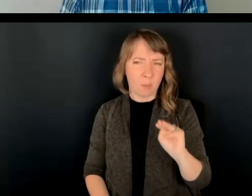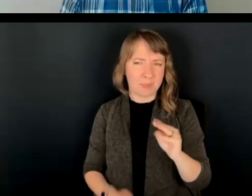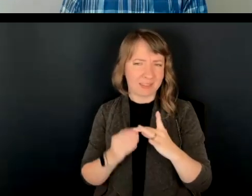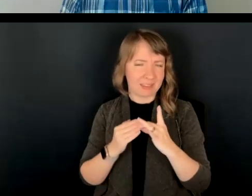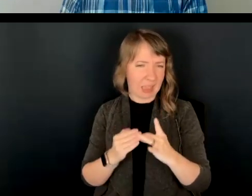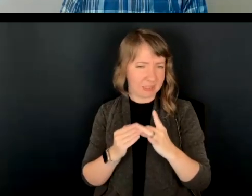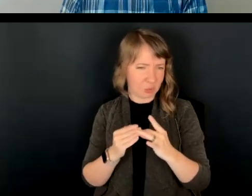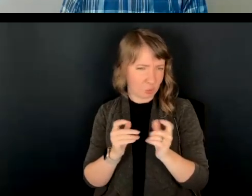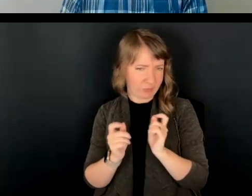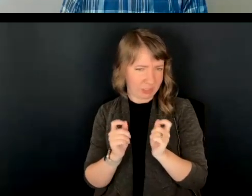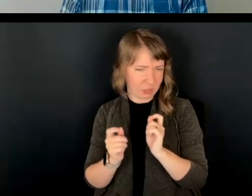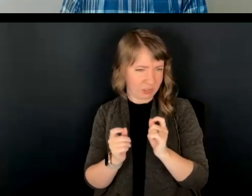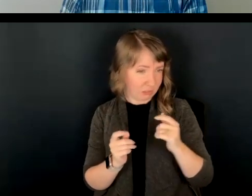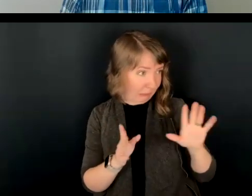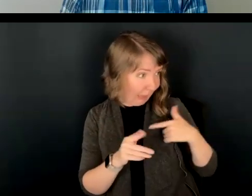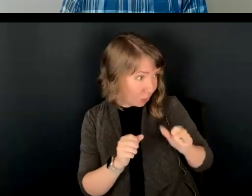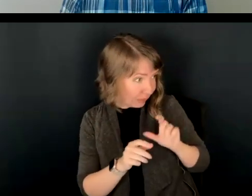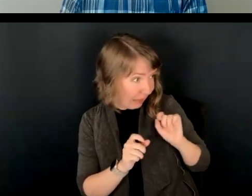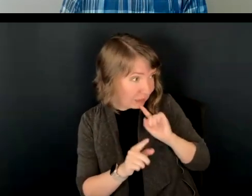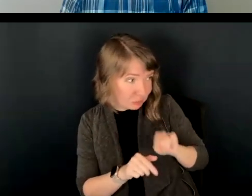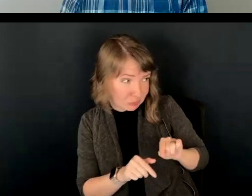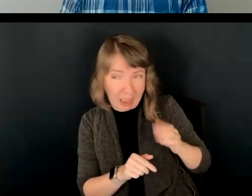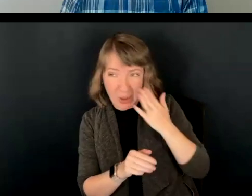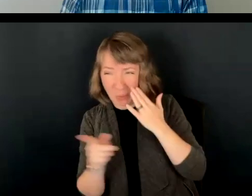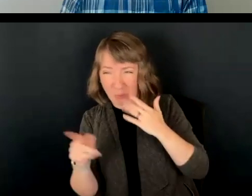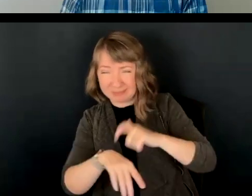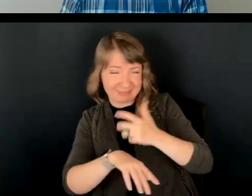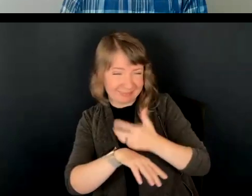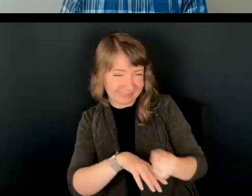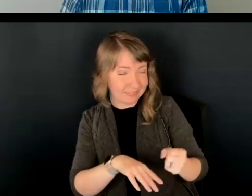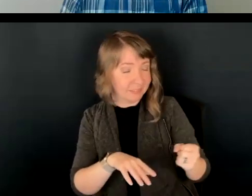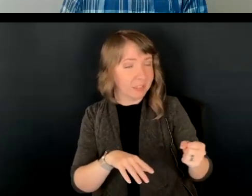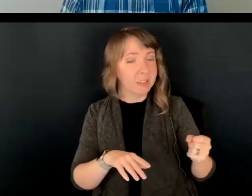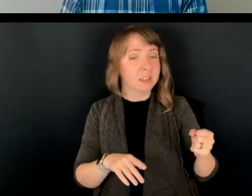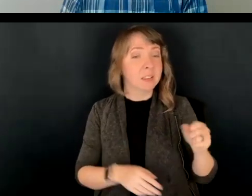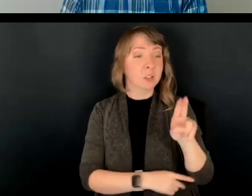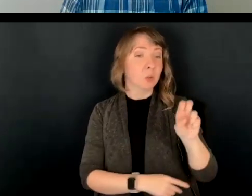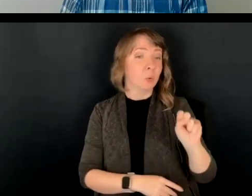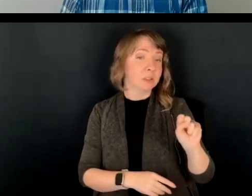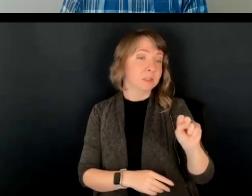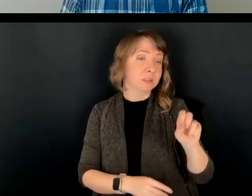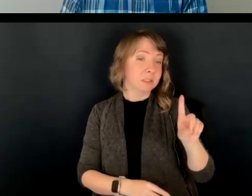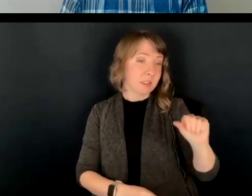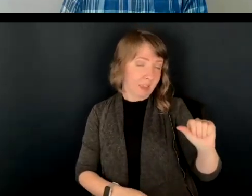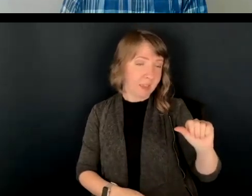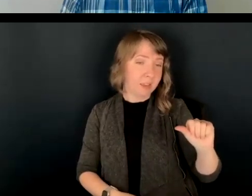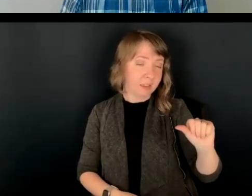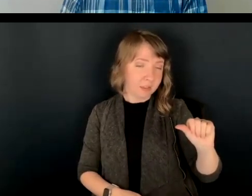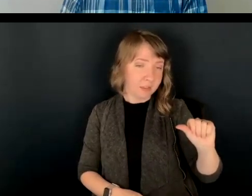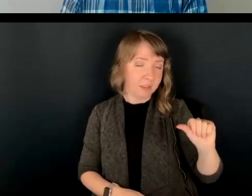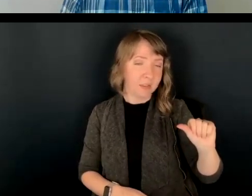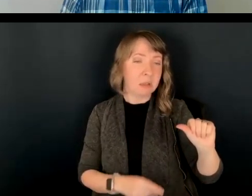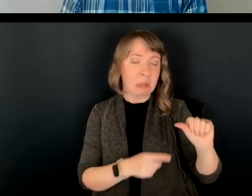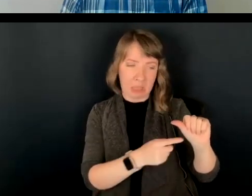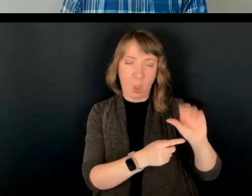I finish. I can answer it really quickly, even though we're at the top of the hour. The United States Department of Agriculture will